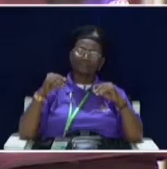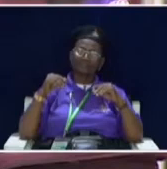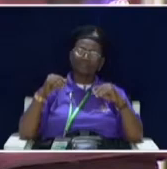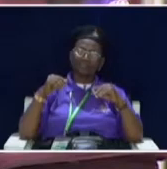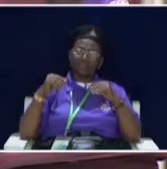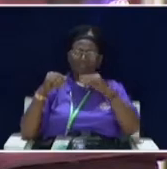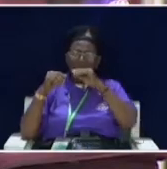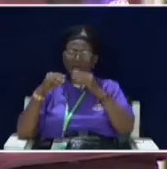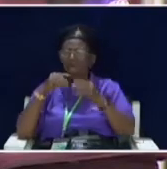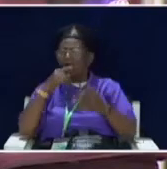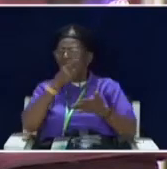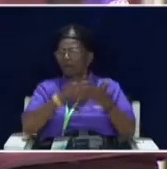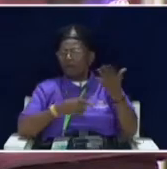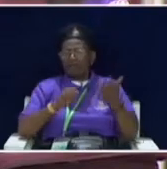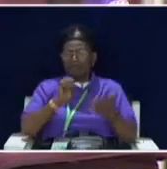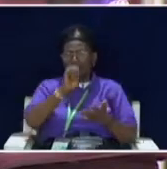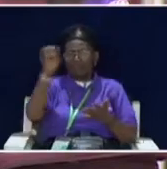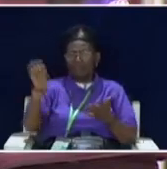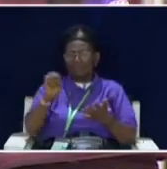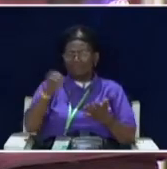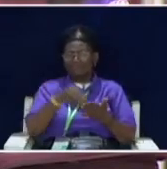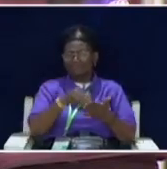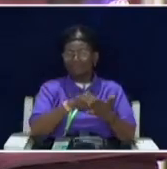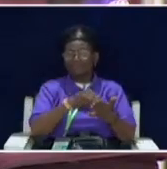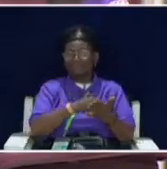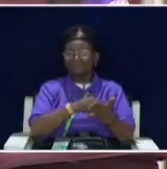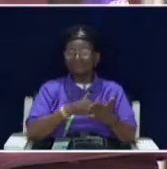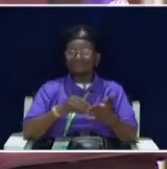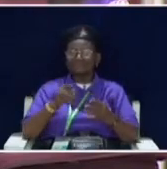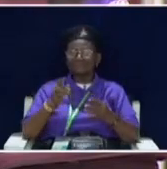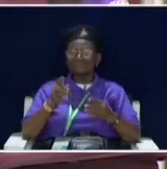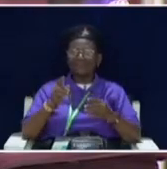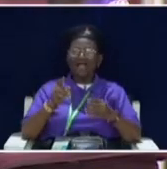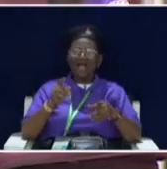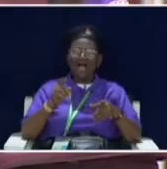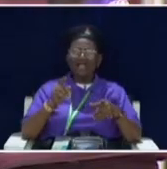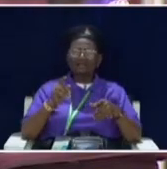Whatever method. Oh, no, no, teba fellow. Just